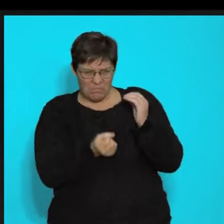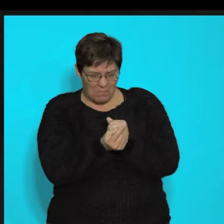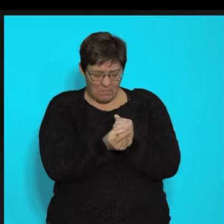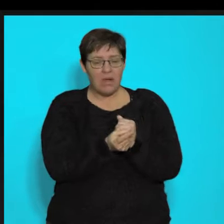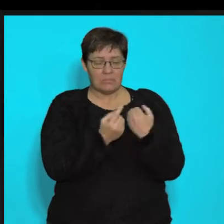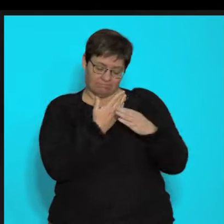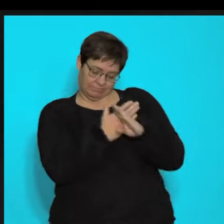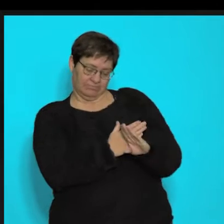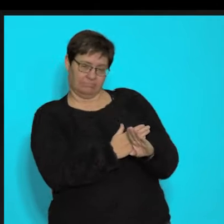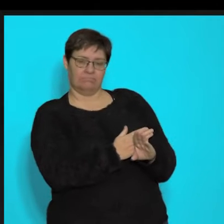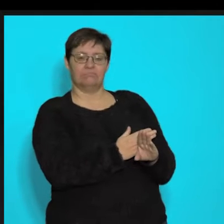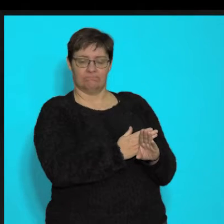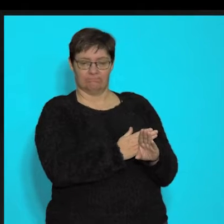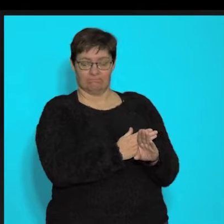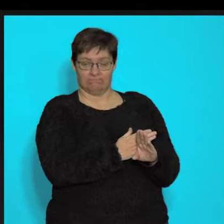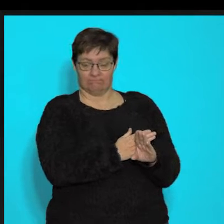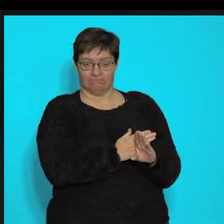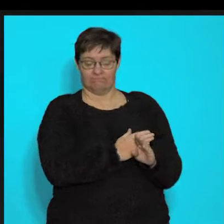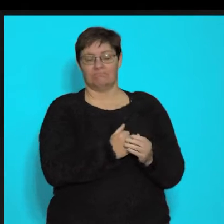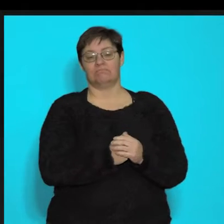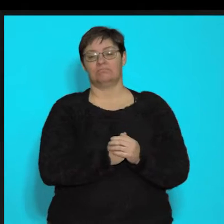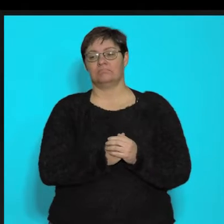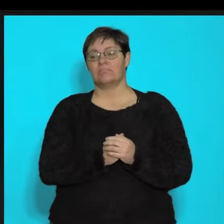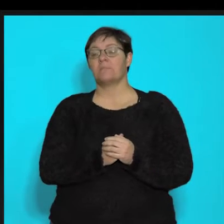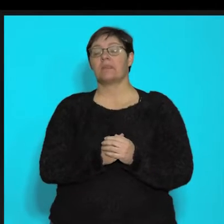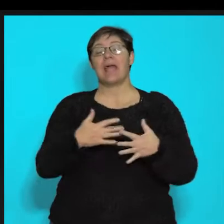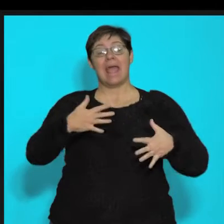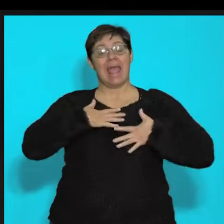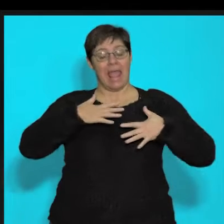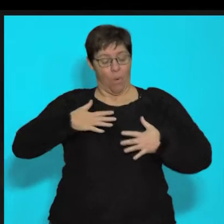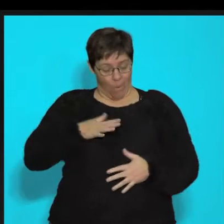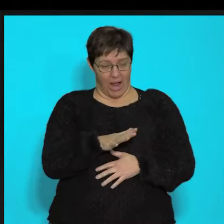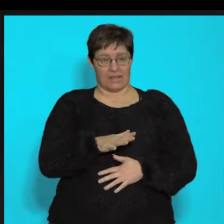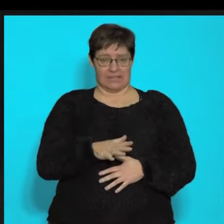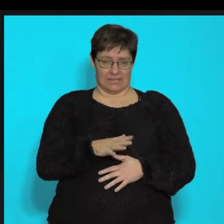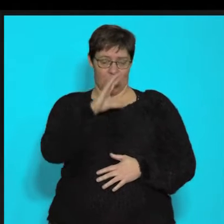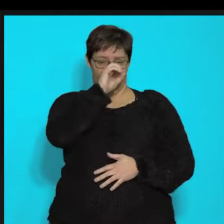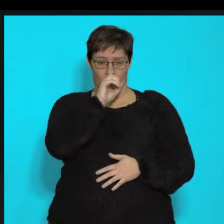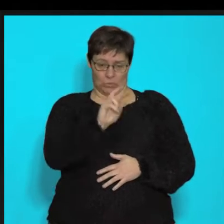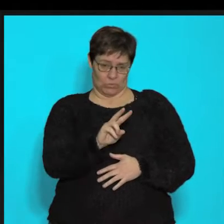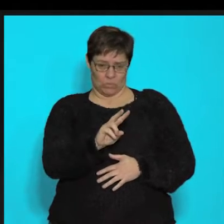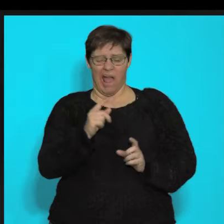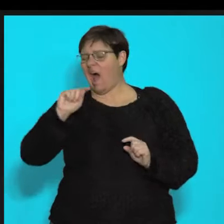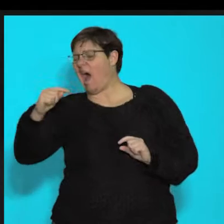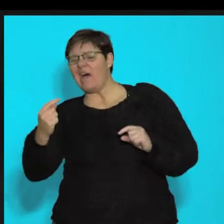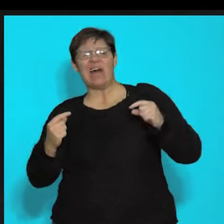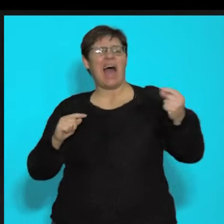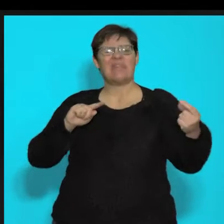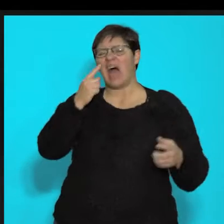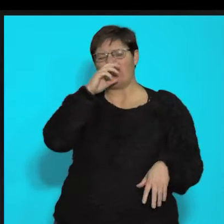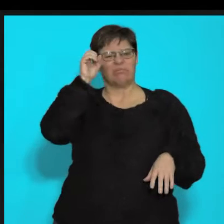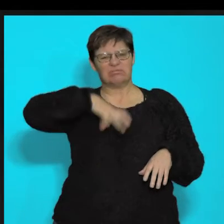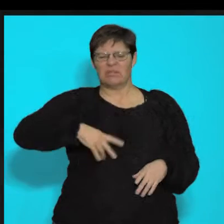want into our tubes. Now, remember, air, we want air in. That's it. We don't want all other kinds